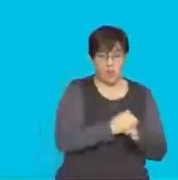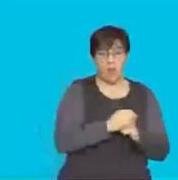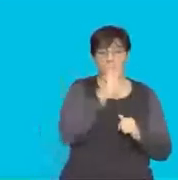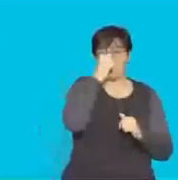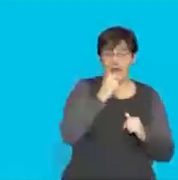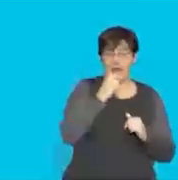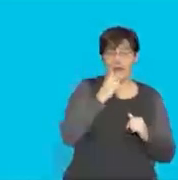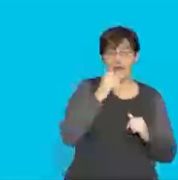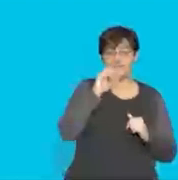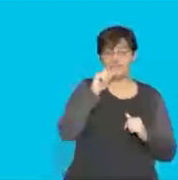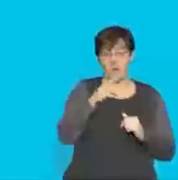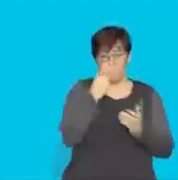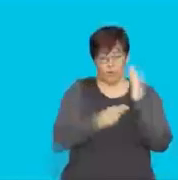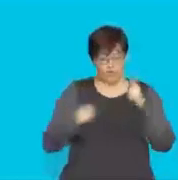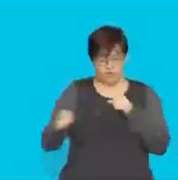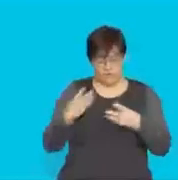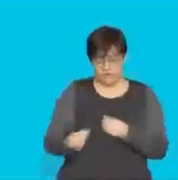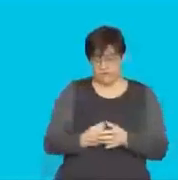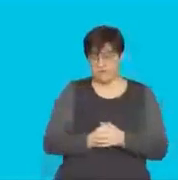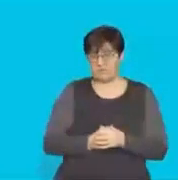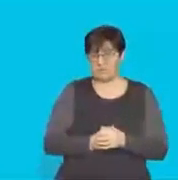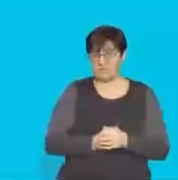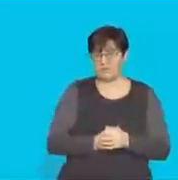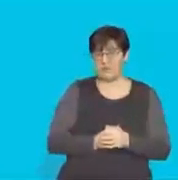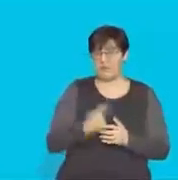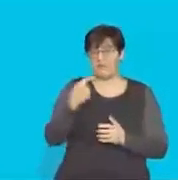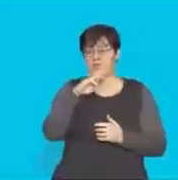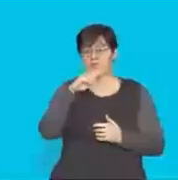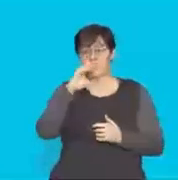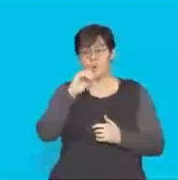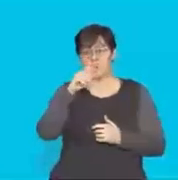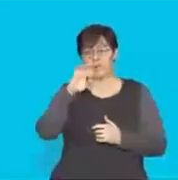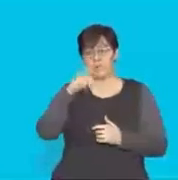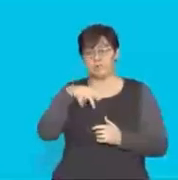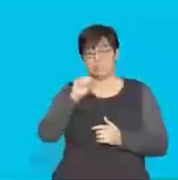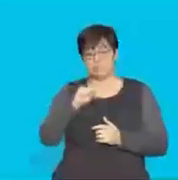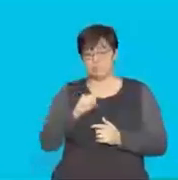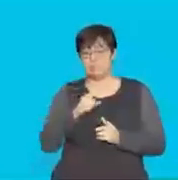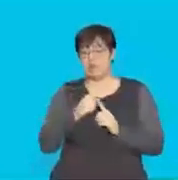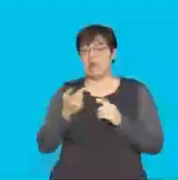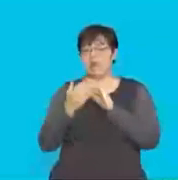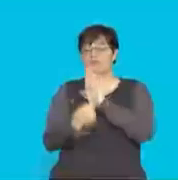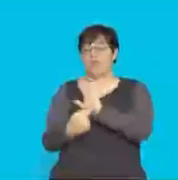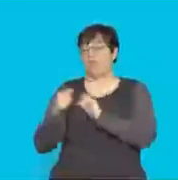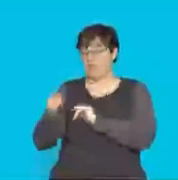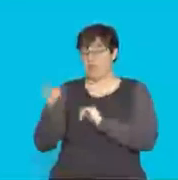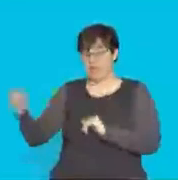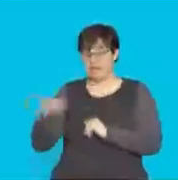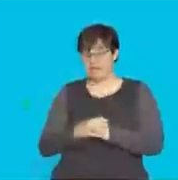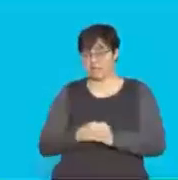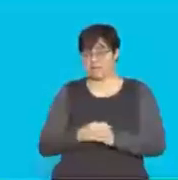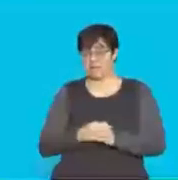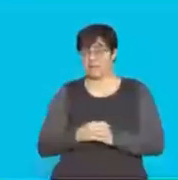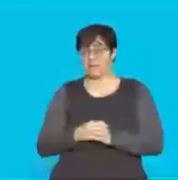both sides. We then need to illustrate the genotypes of these, which are illustrated there, which I've got correct. We